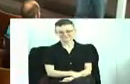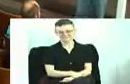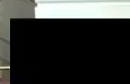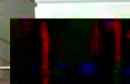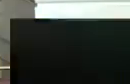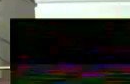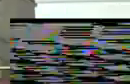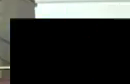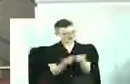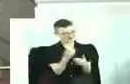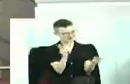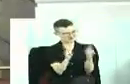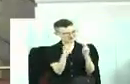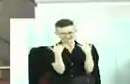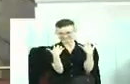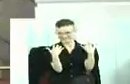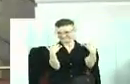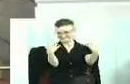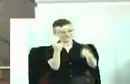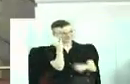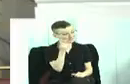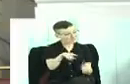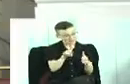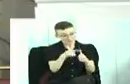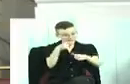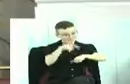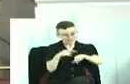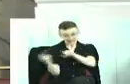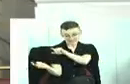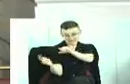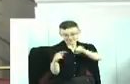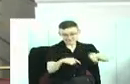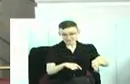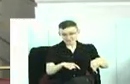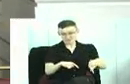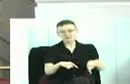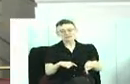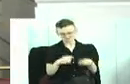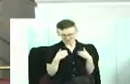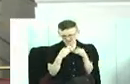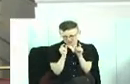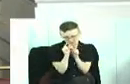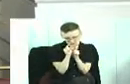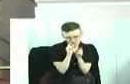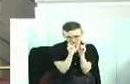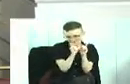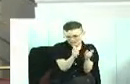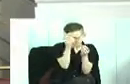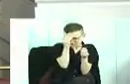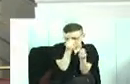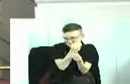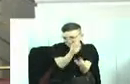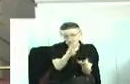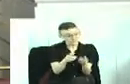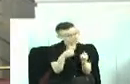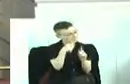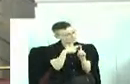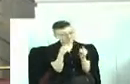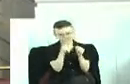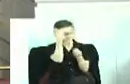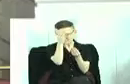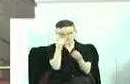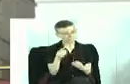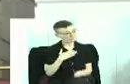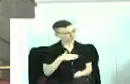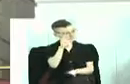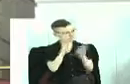new people here today, and so if you're a first-time visitor to the congregation, our ushers have a small gift for you, as well as a little bit of information, so just please raise